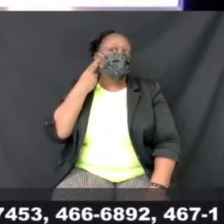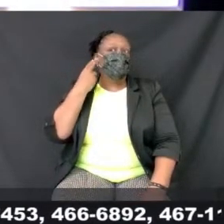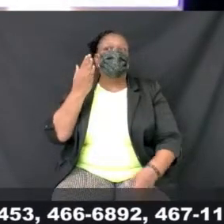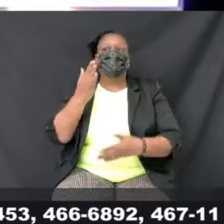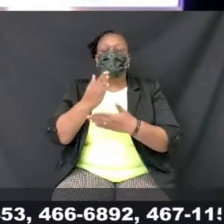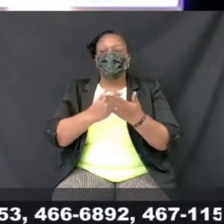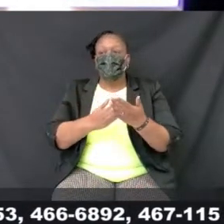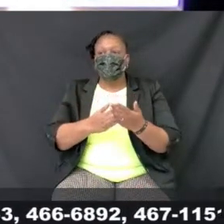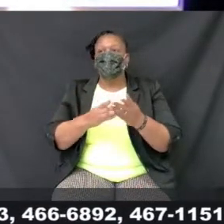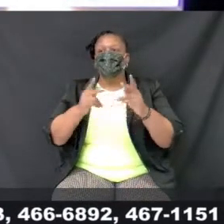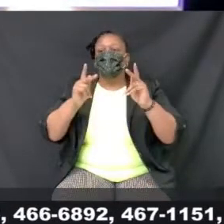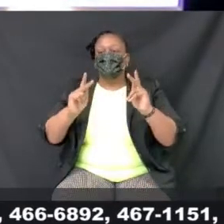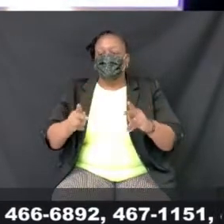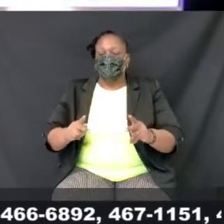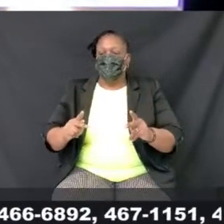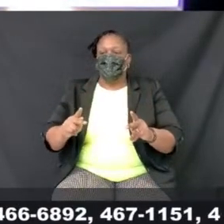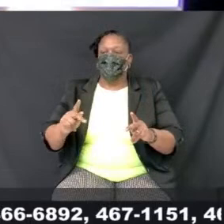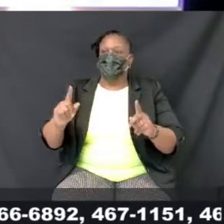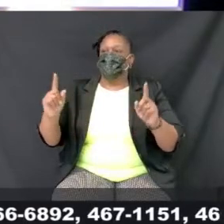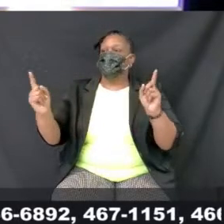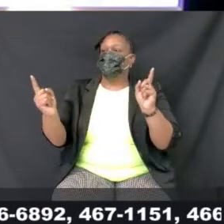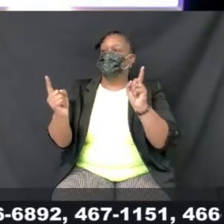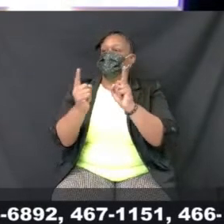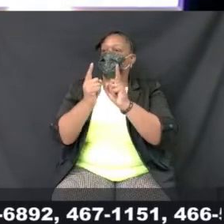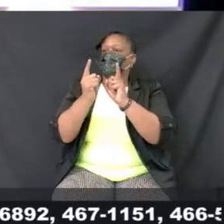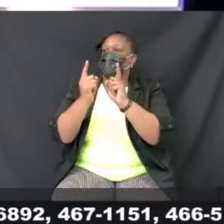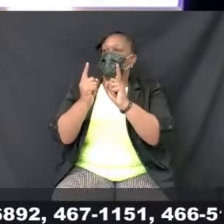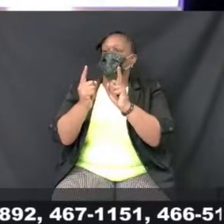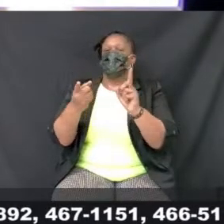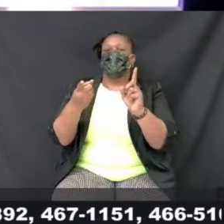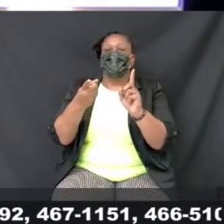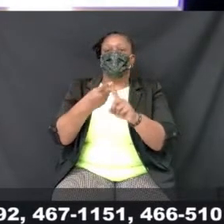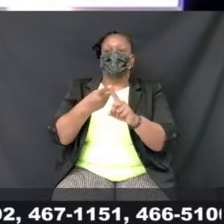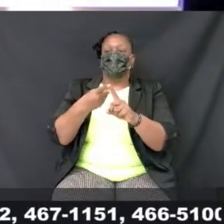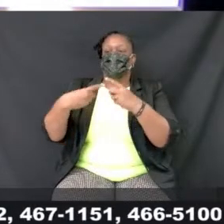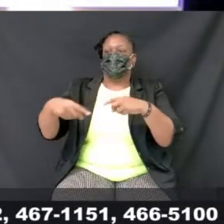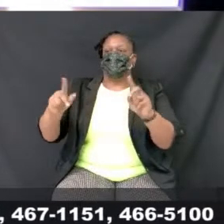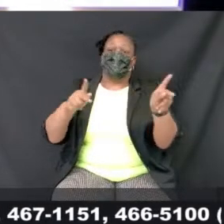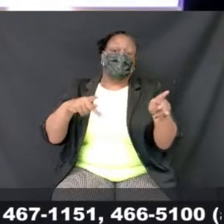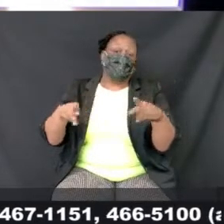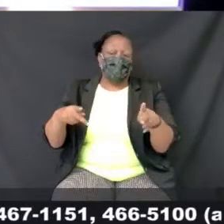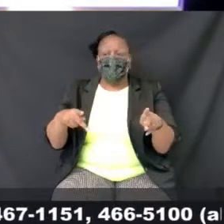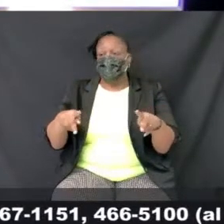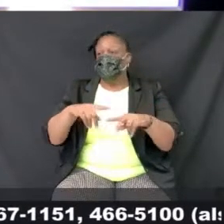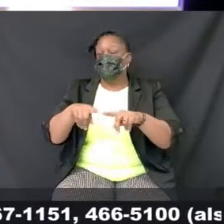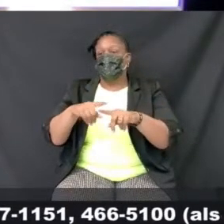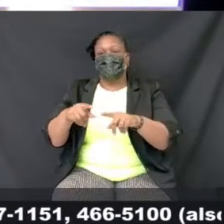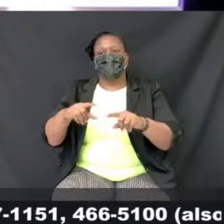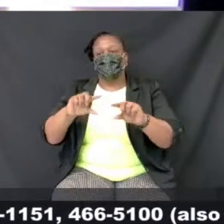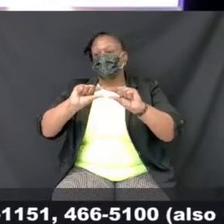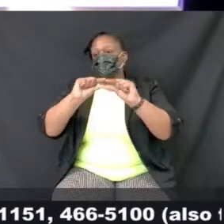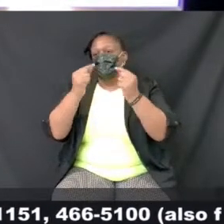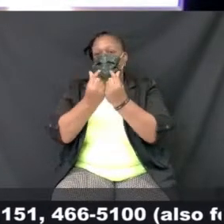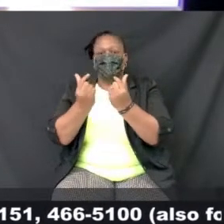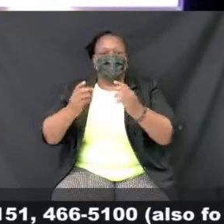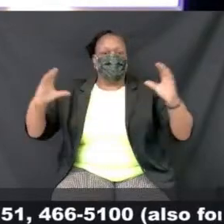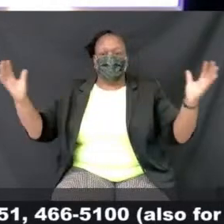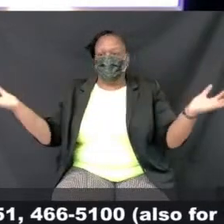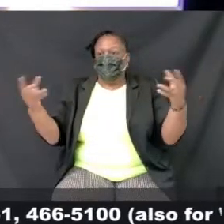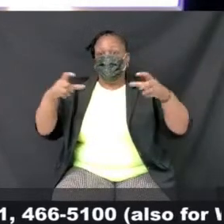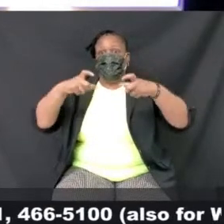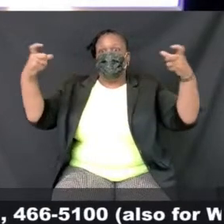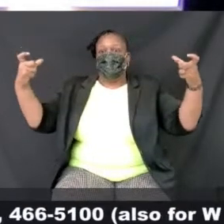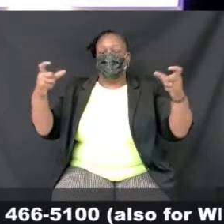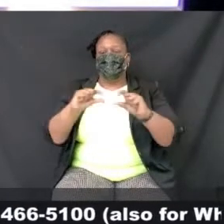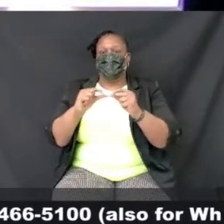result of person-to-person contact at some social events and large gatherings. In an effort to control the spread